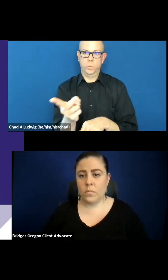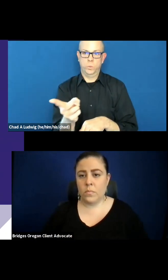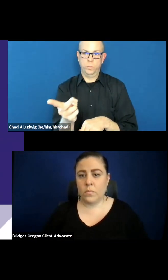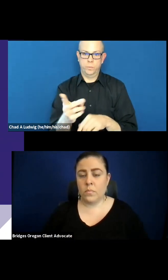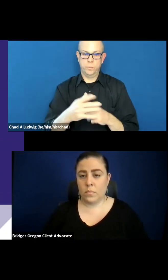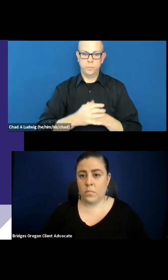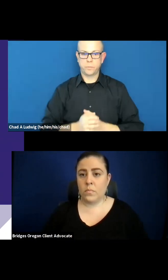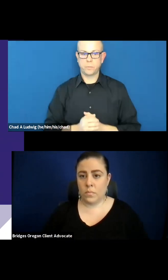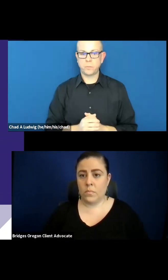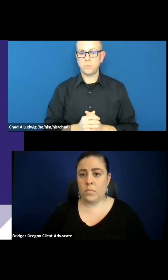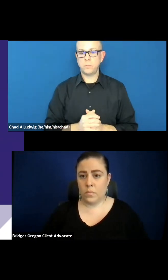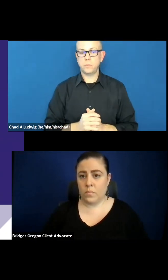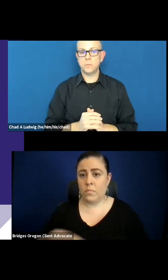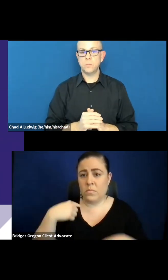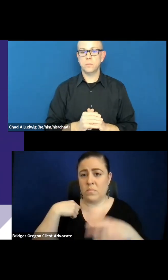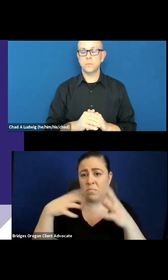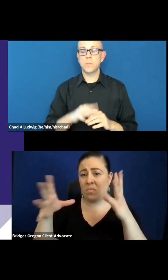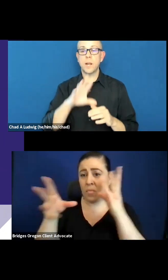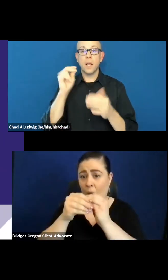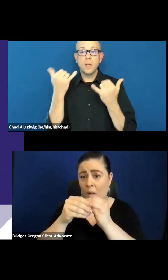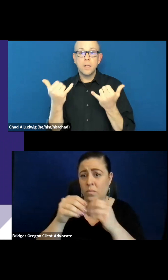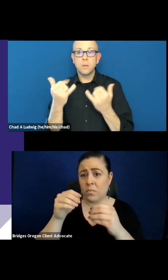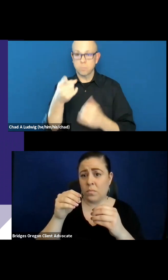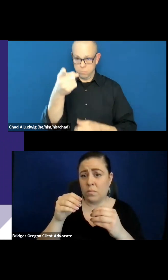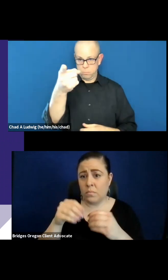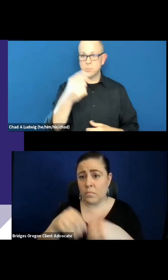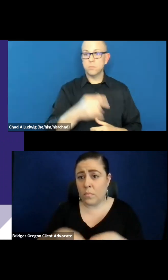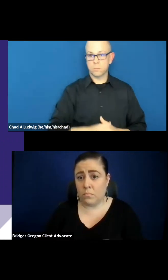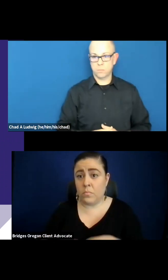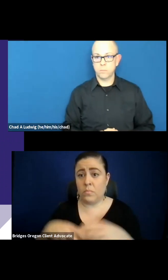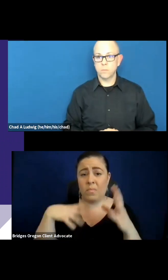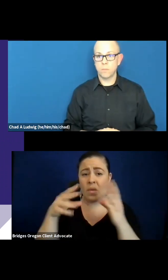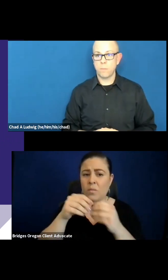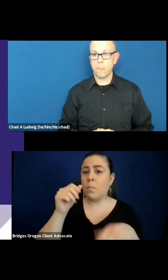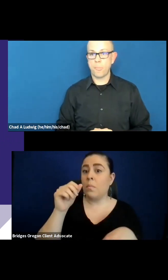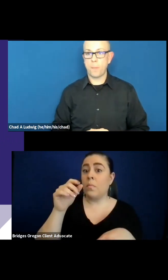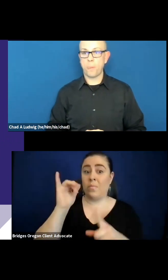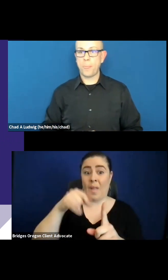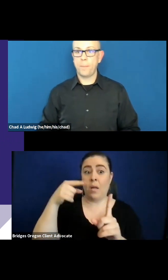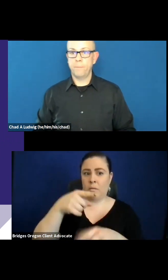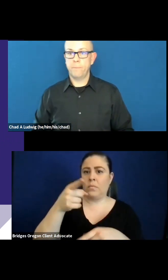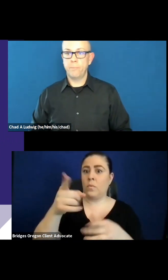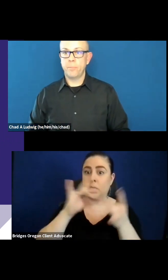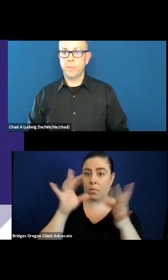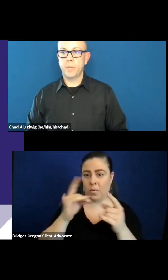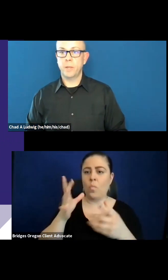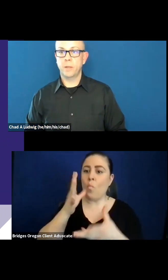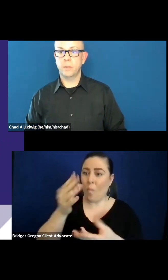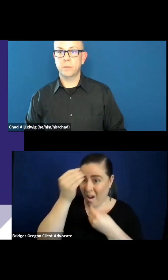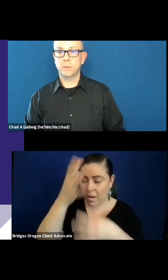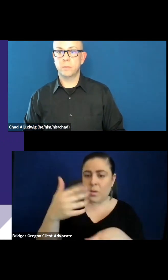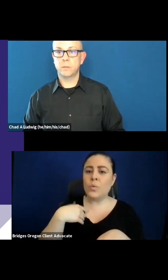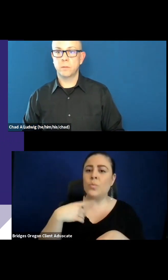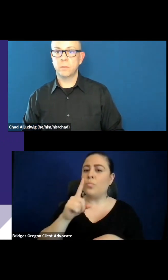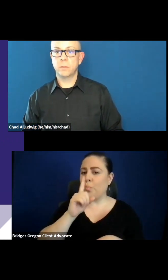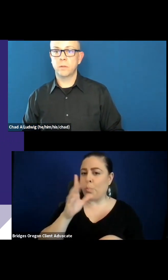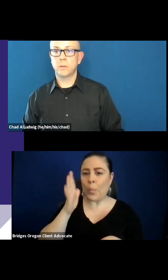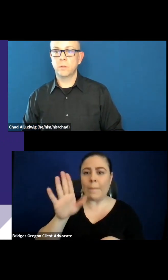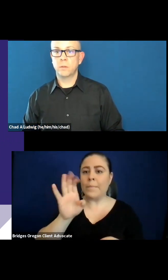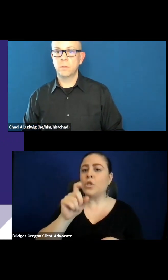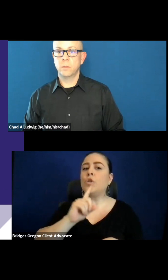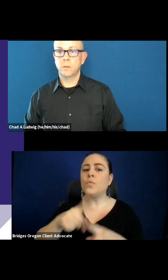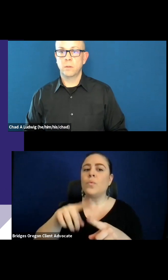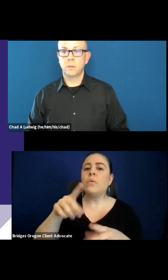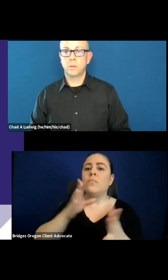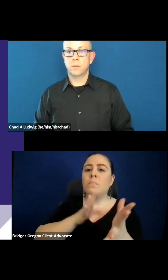space and everything shared will be kept between the two of you. And I also wanted to add to the point that you